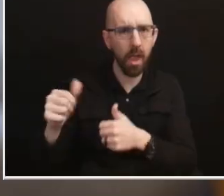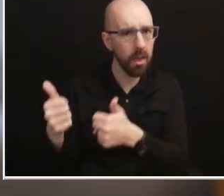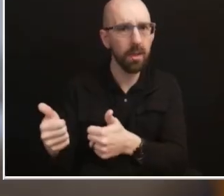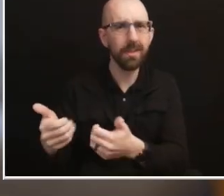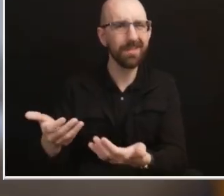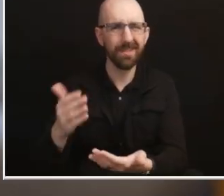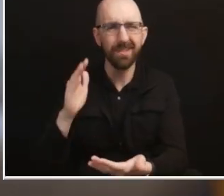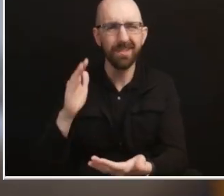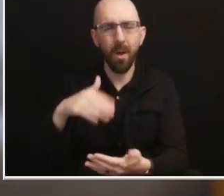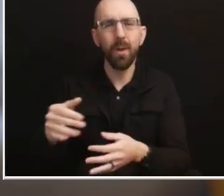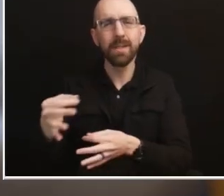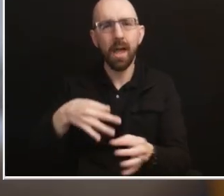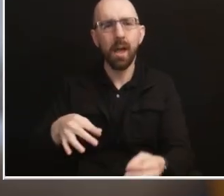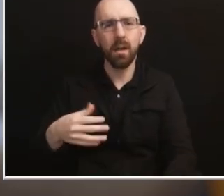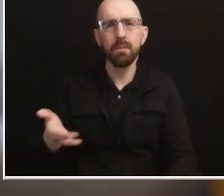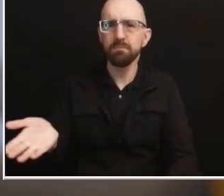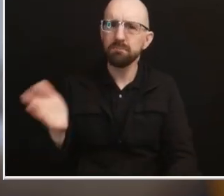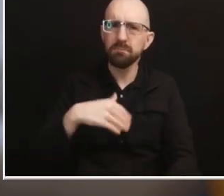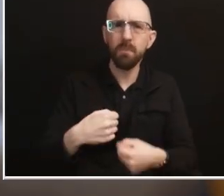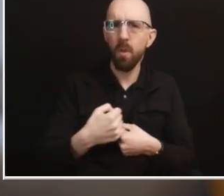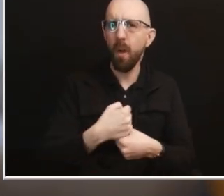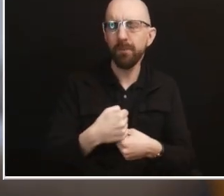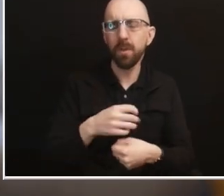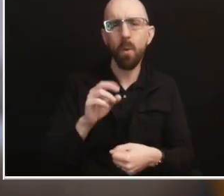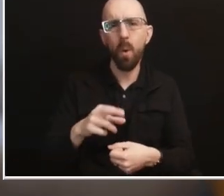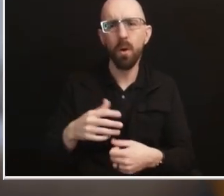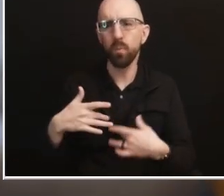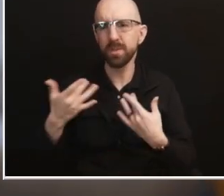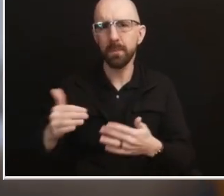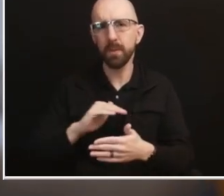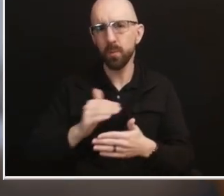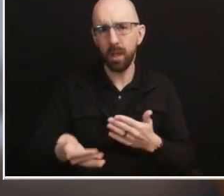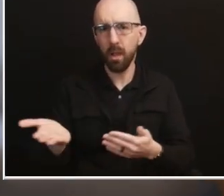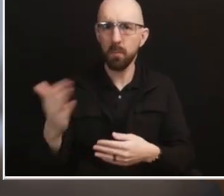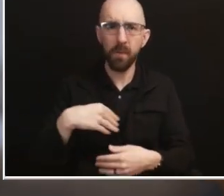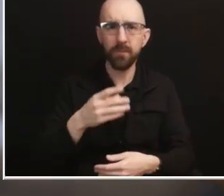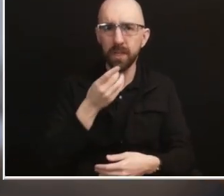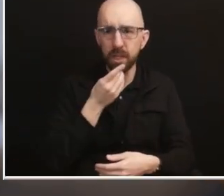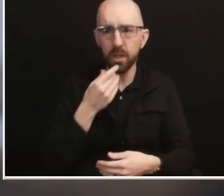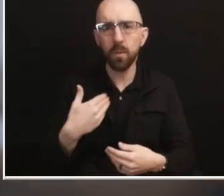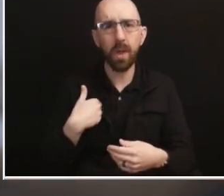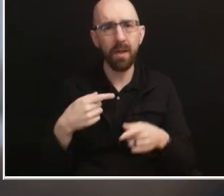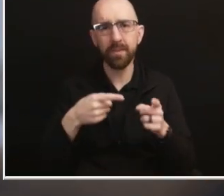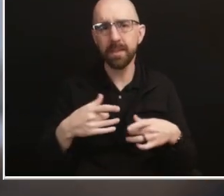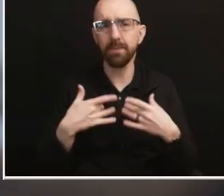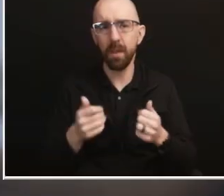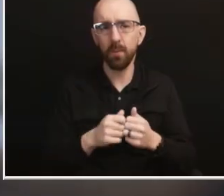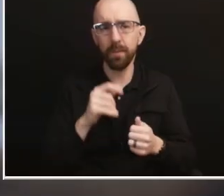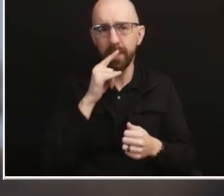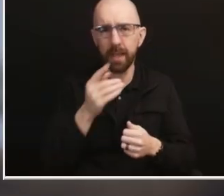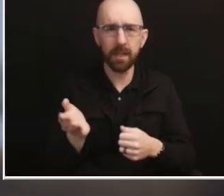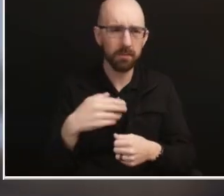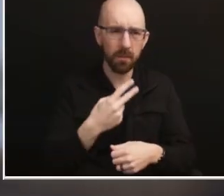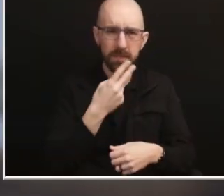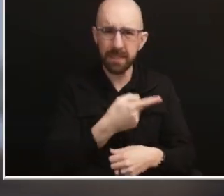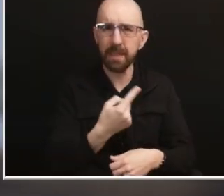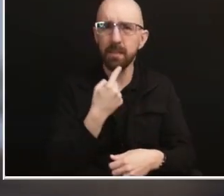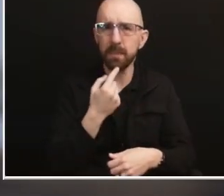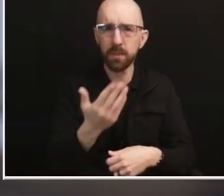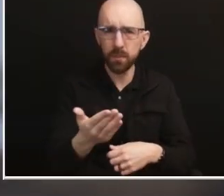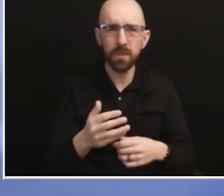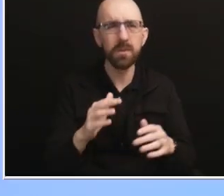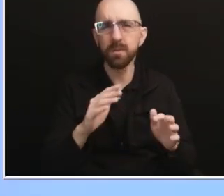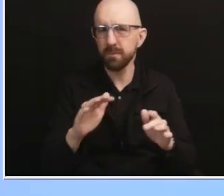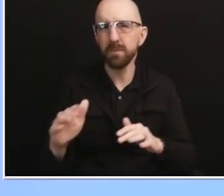it's, hey, let's go get a coffee. Hey, what are you doing this weekend? You want to come over for dinner? Hey, we got this going on with the kids. Why don't you come see them? They miss you. Anything like